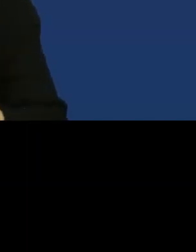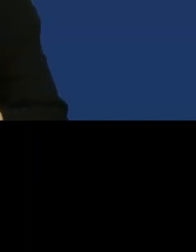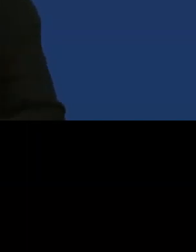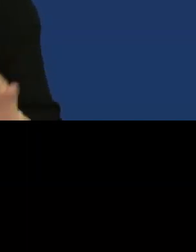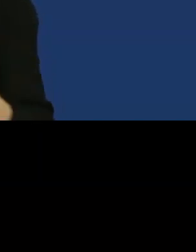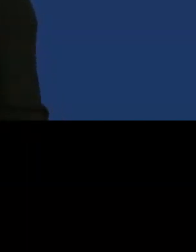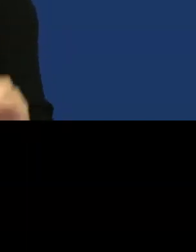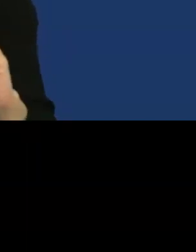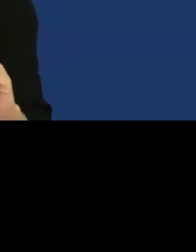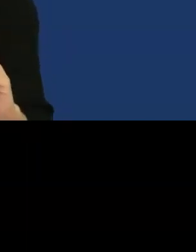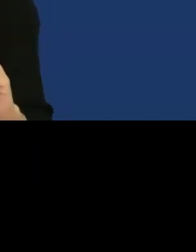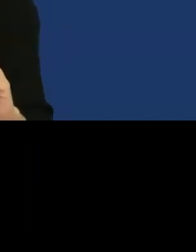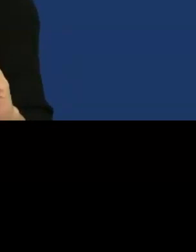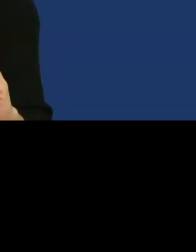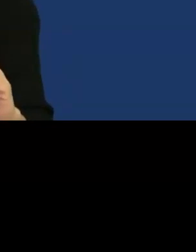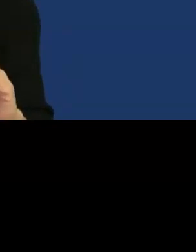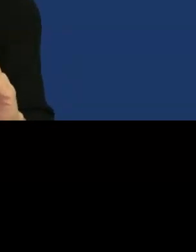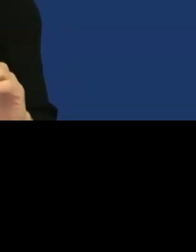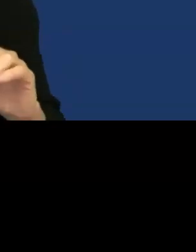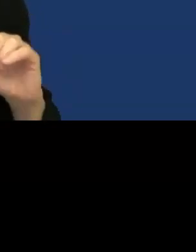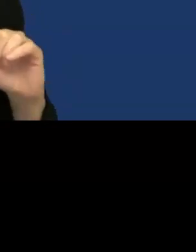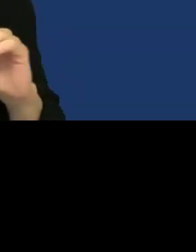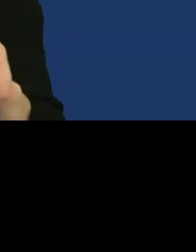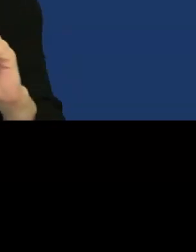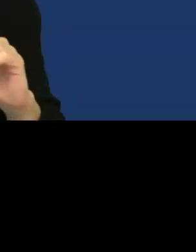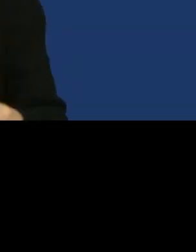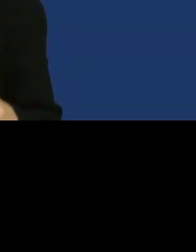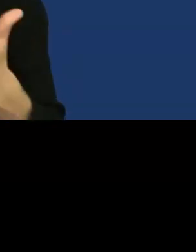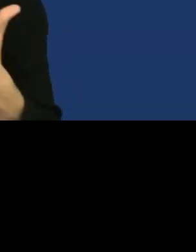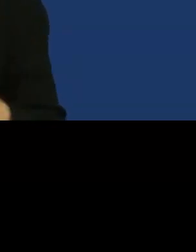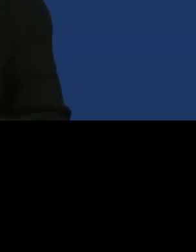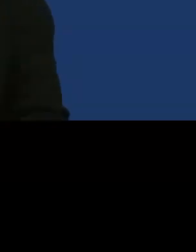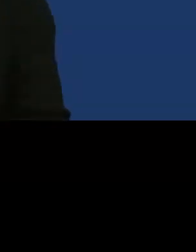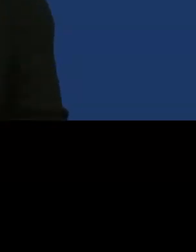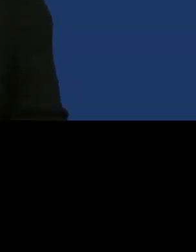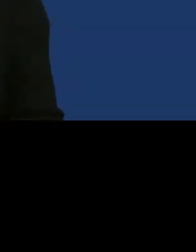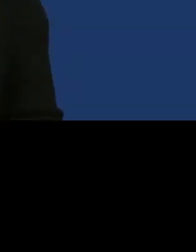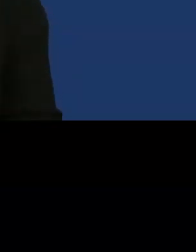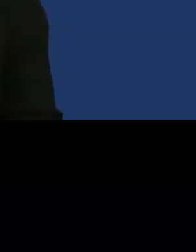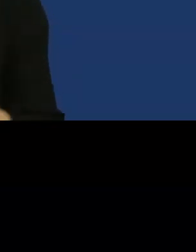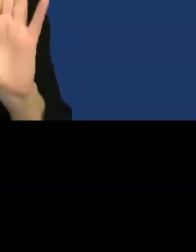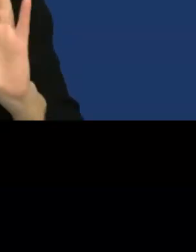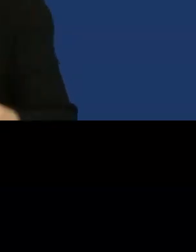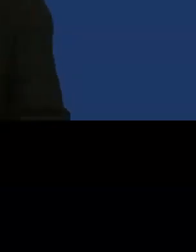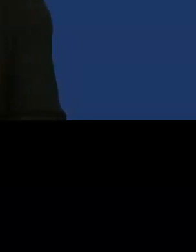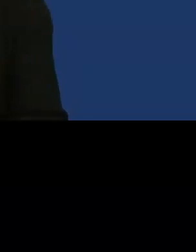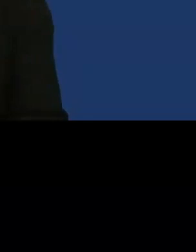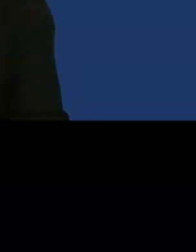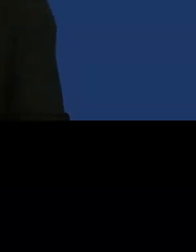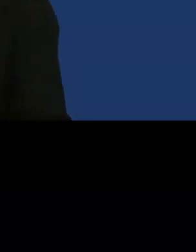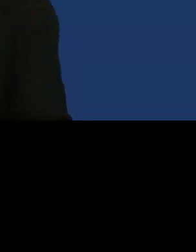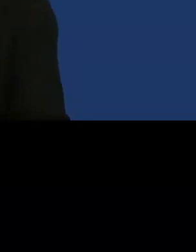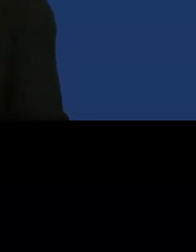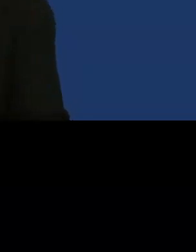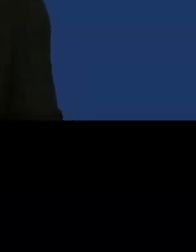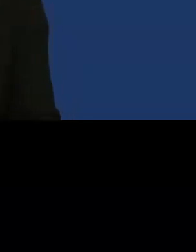No, we only used this one example that I gave for the tapping. We did try to